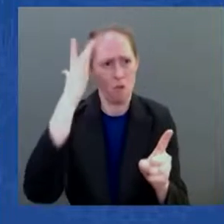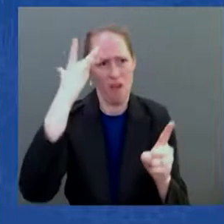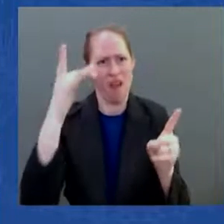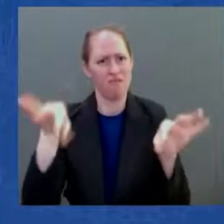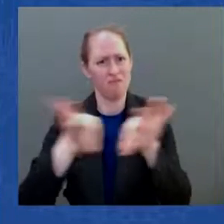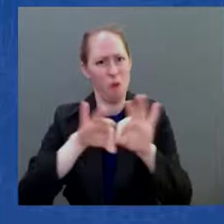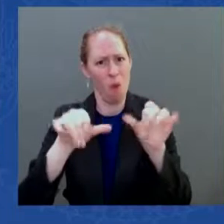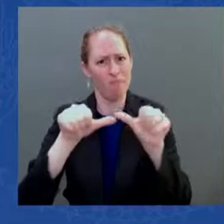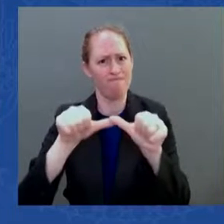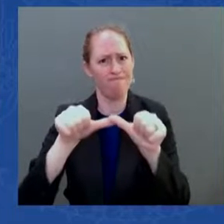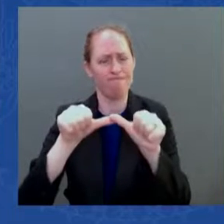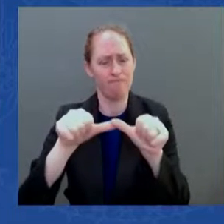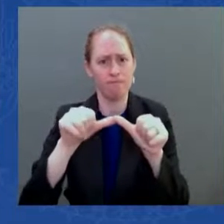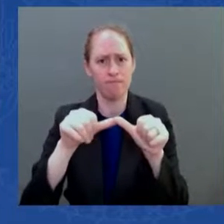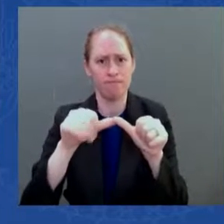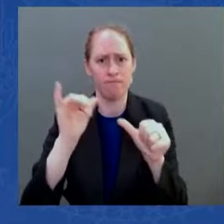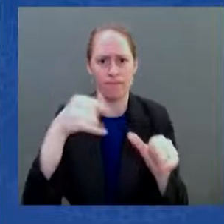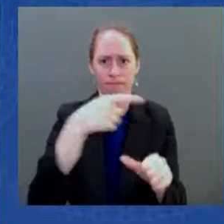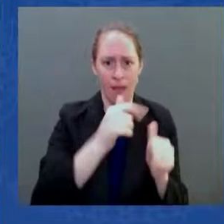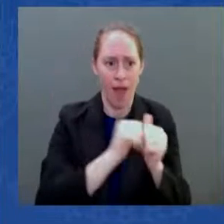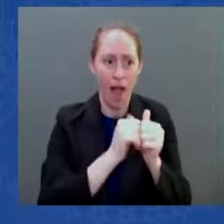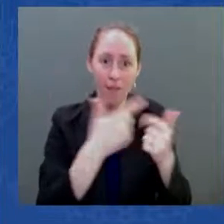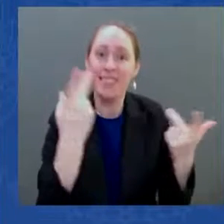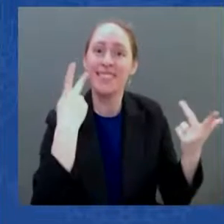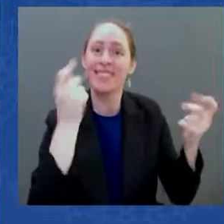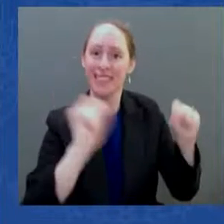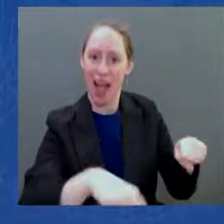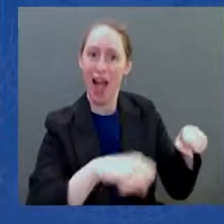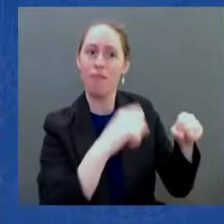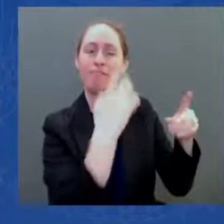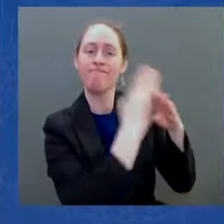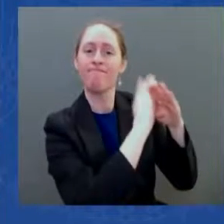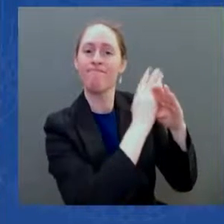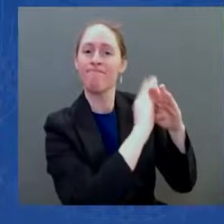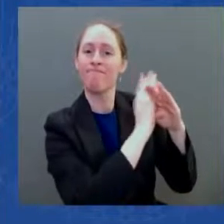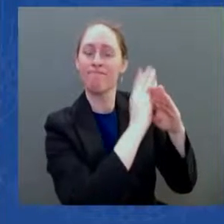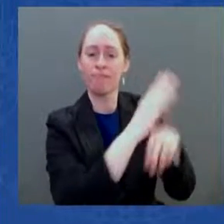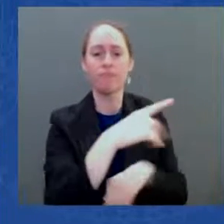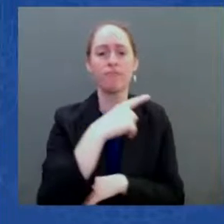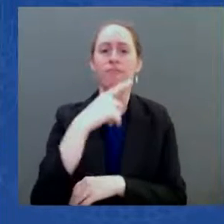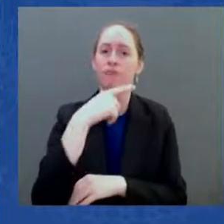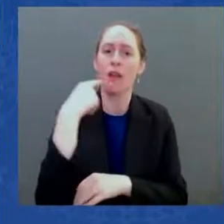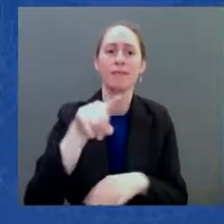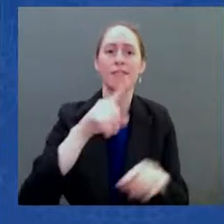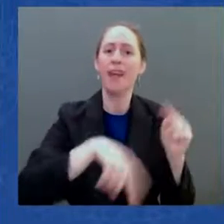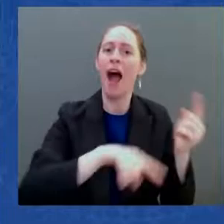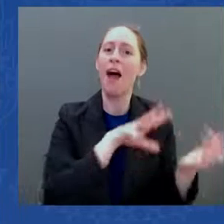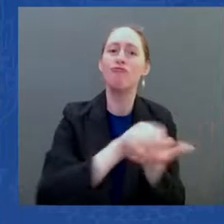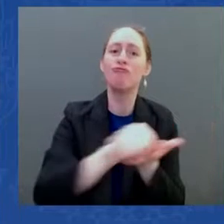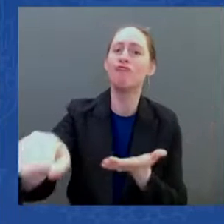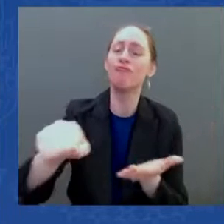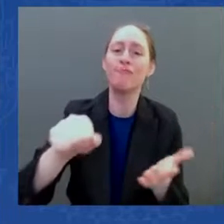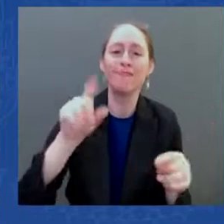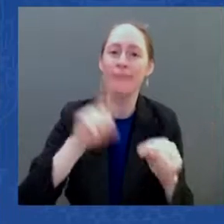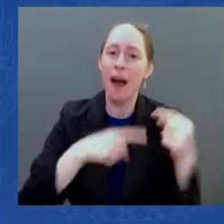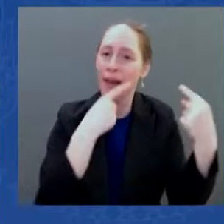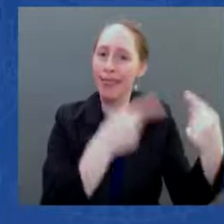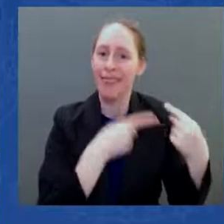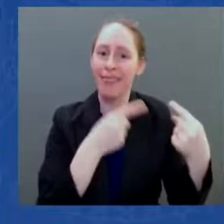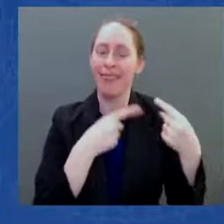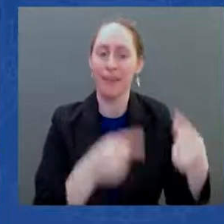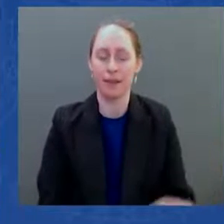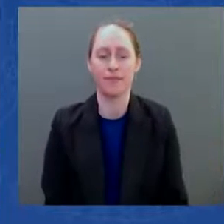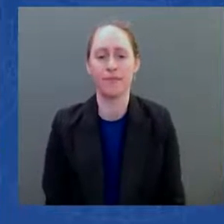Every American taxpayer, every member of our armed forces can be proud of the fact that our country's generosity and the skill